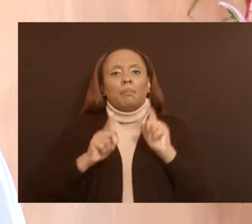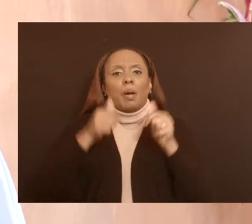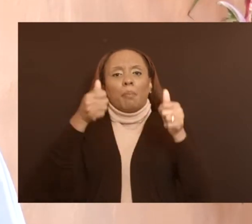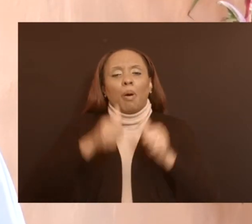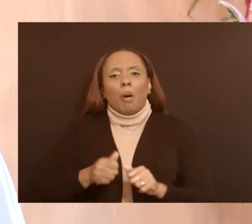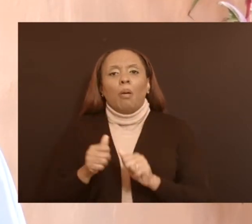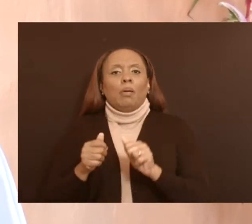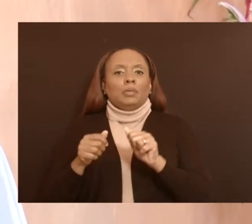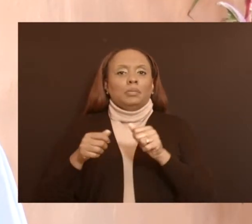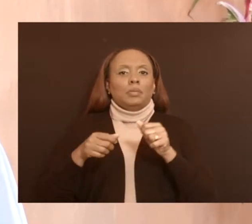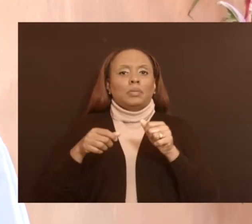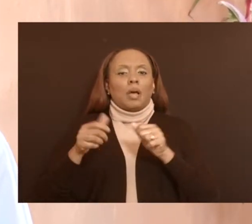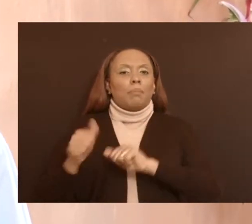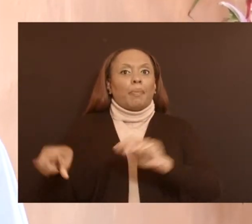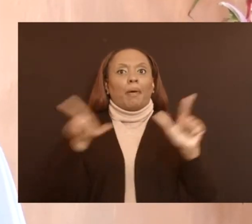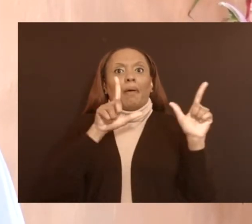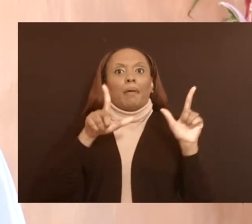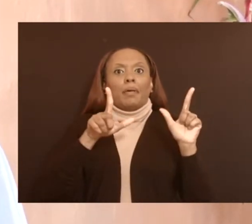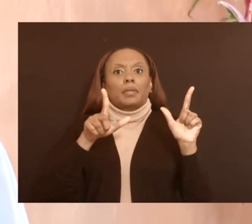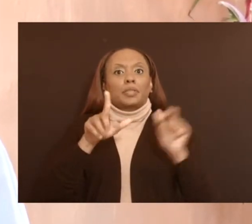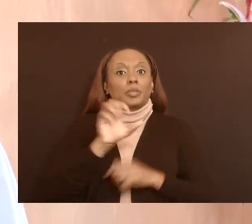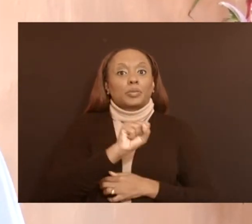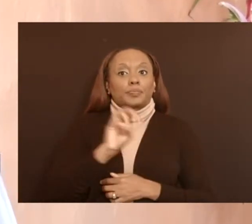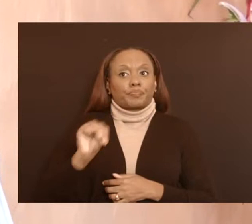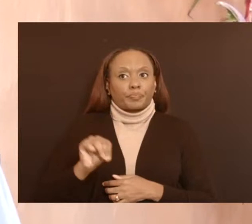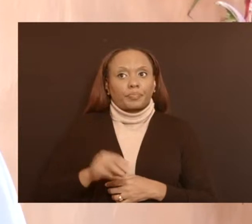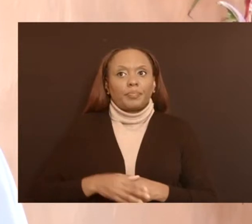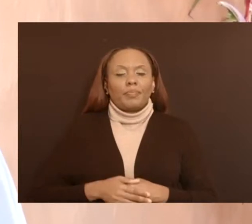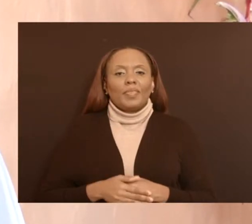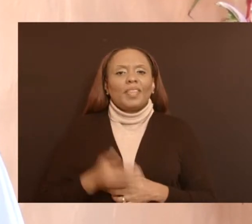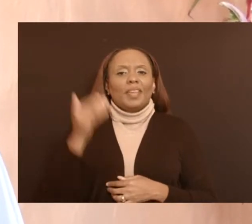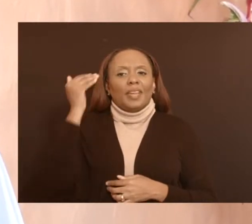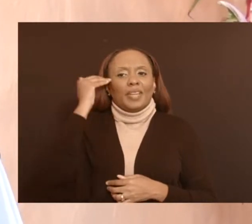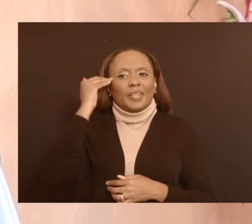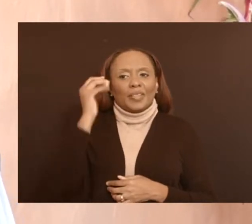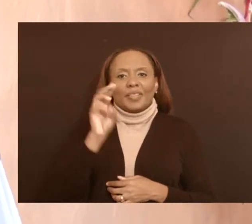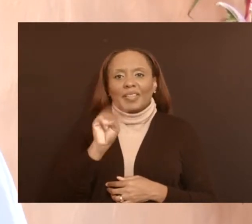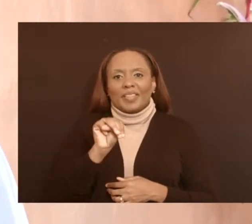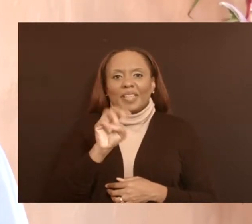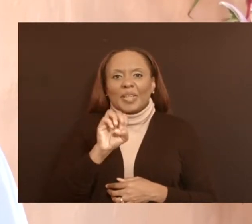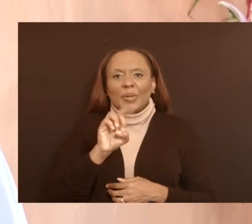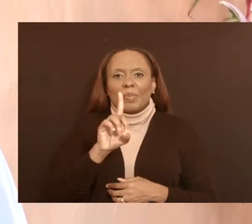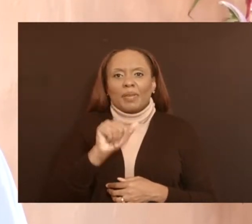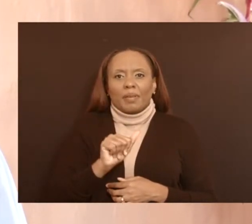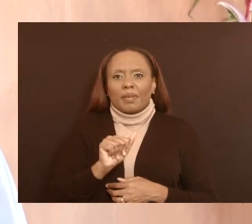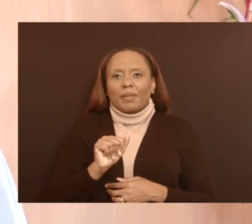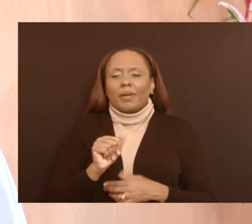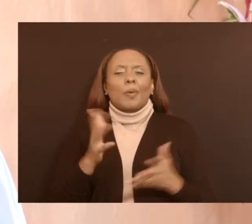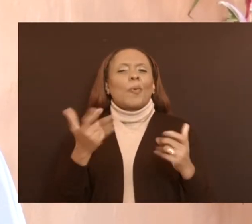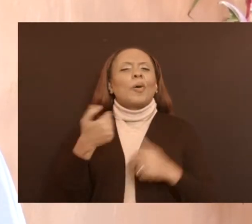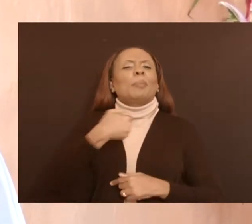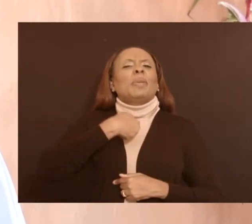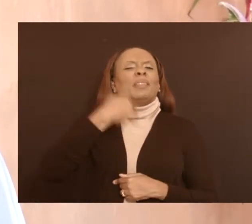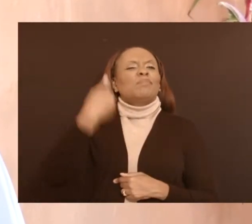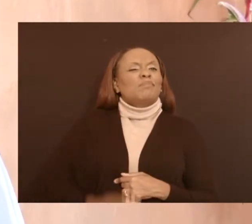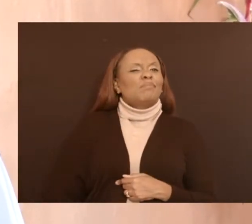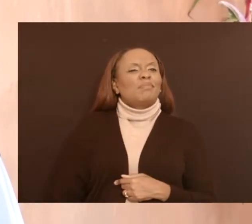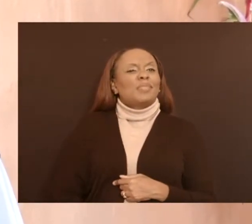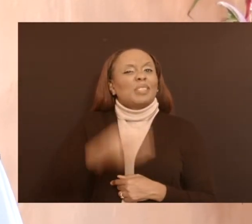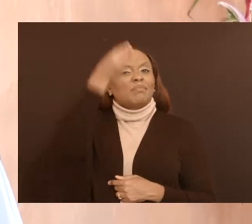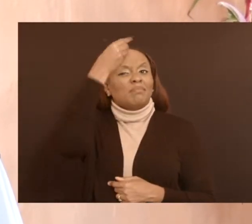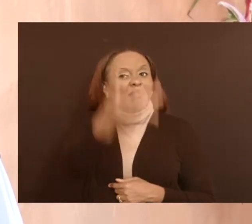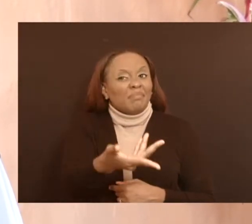come to speak to you. And I know the press have been after me for sure for the last couple of days, but because of some